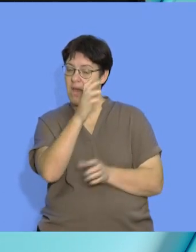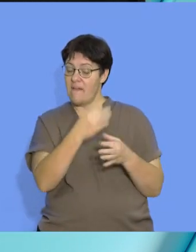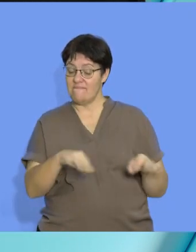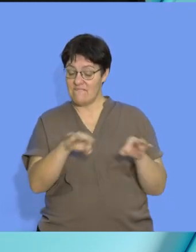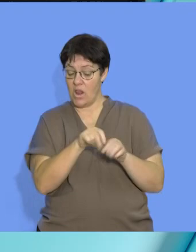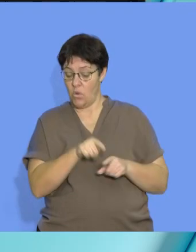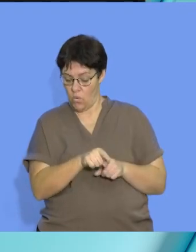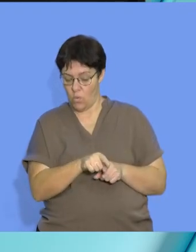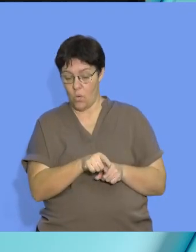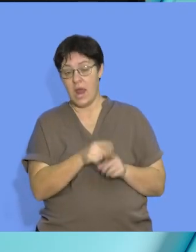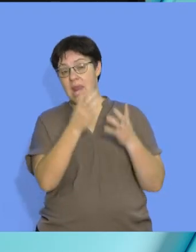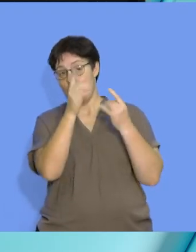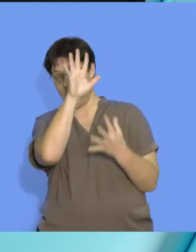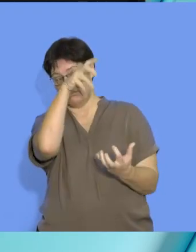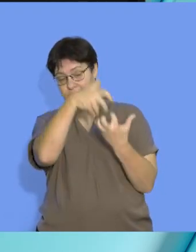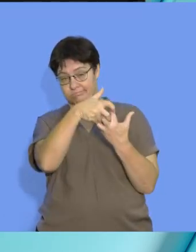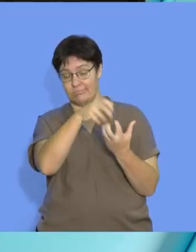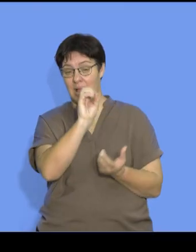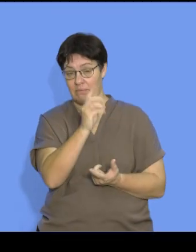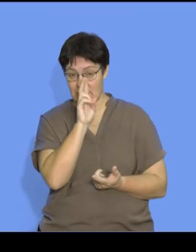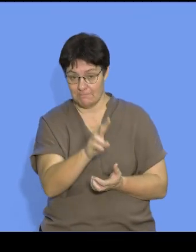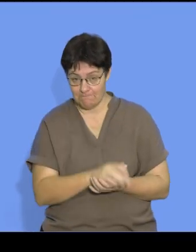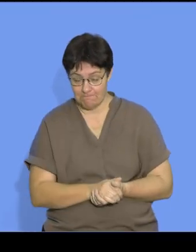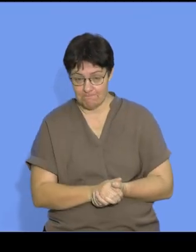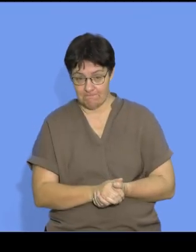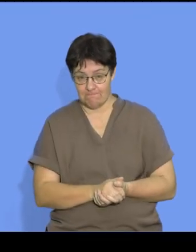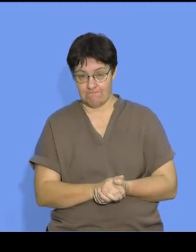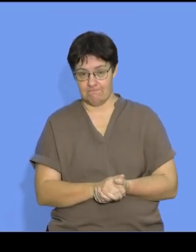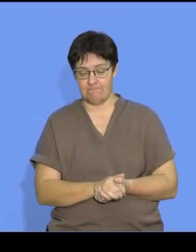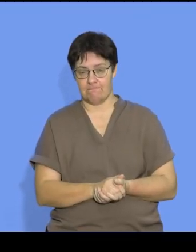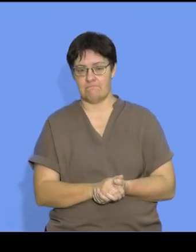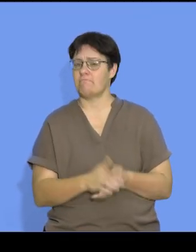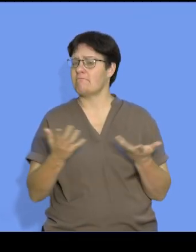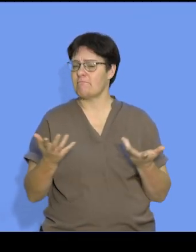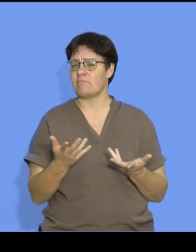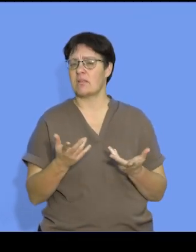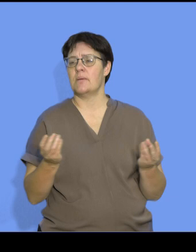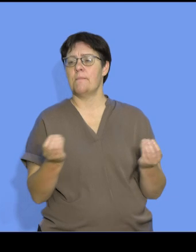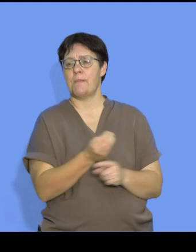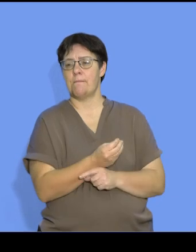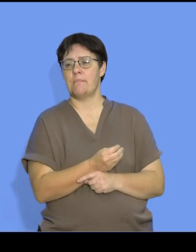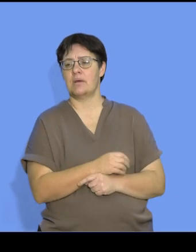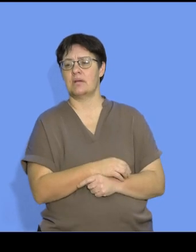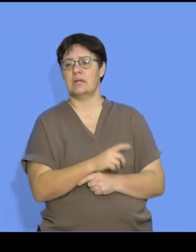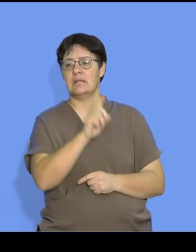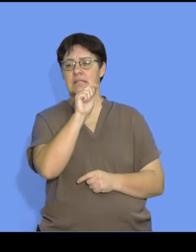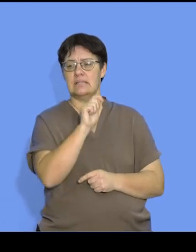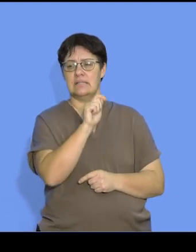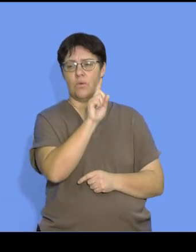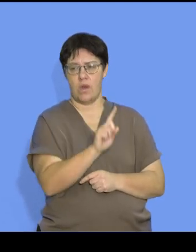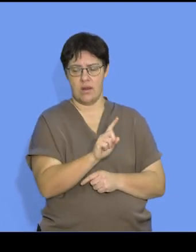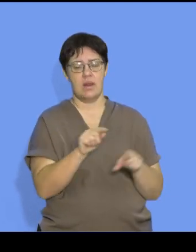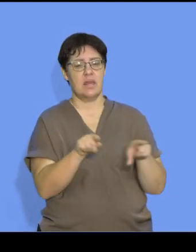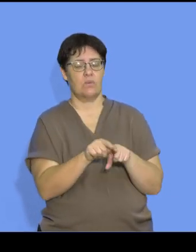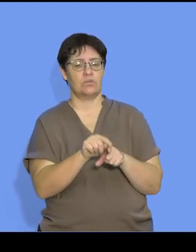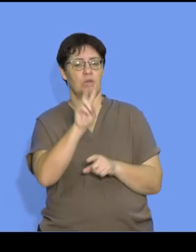term number. So let's see if they match. So if I've substituted 1, I'm going to have 2 times